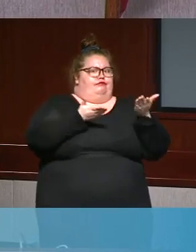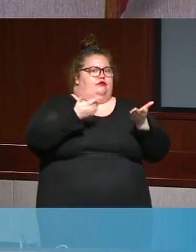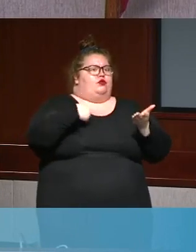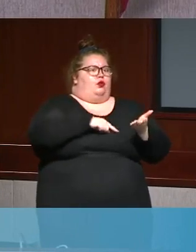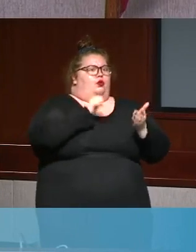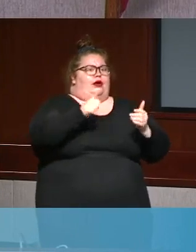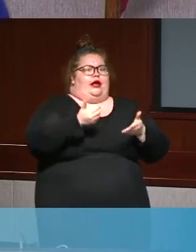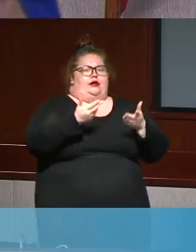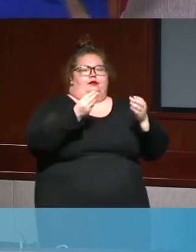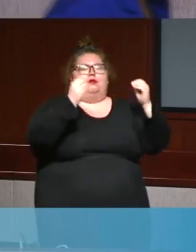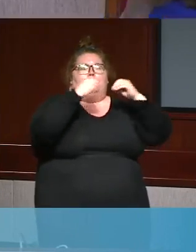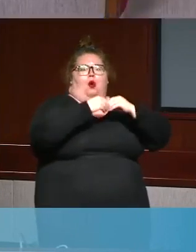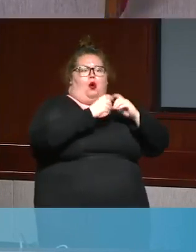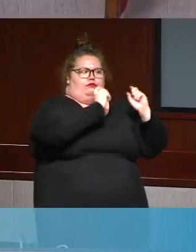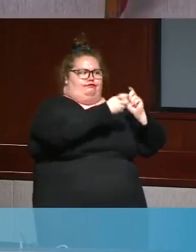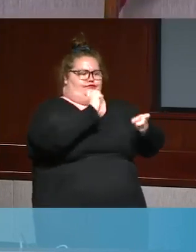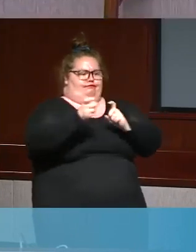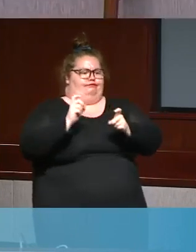County residents.